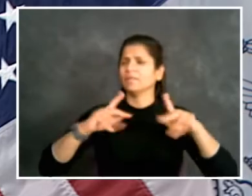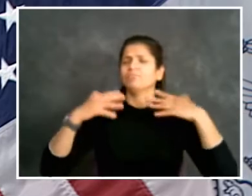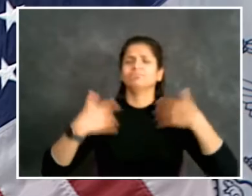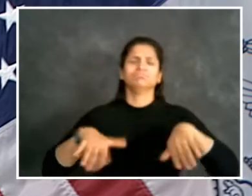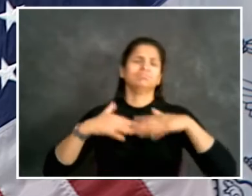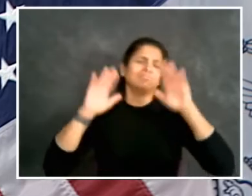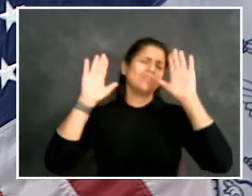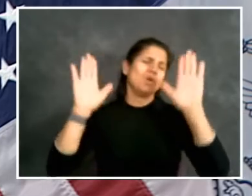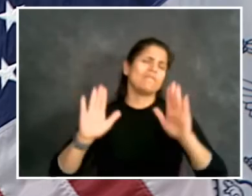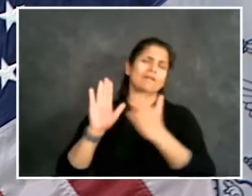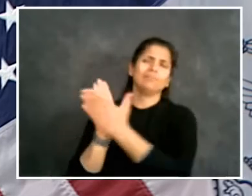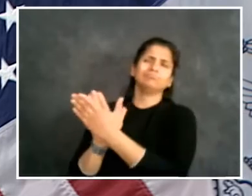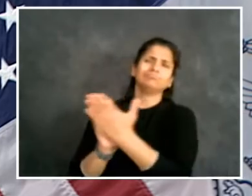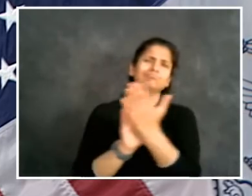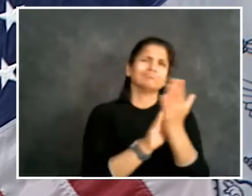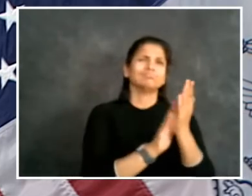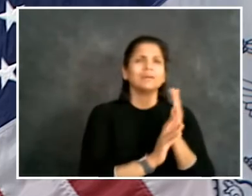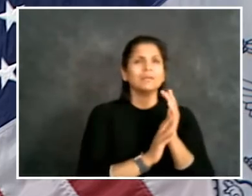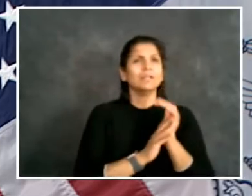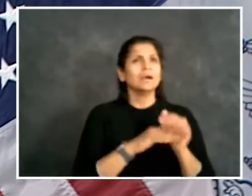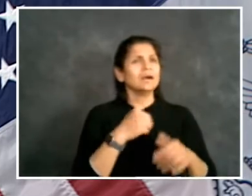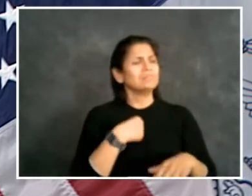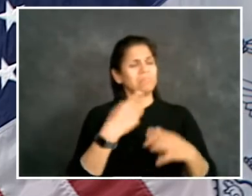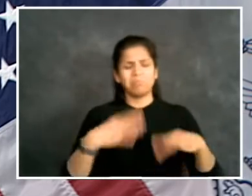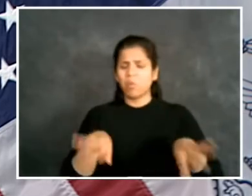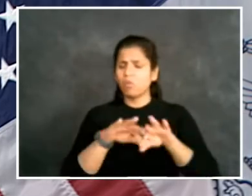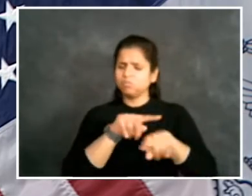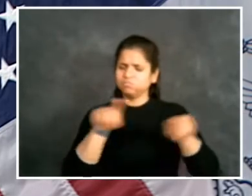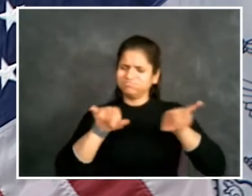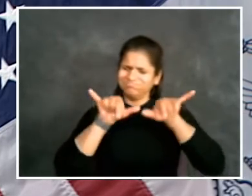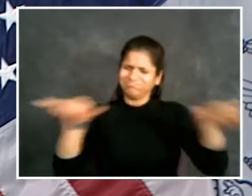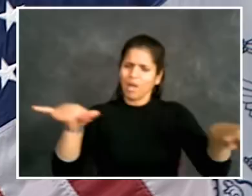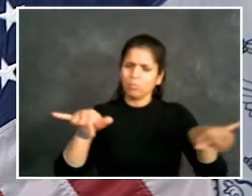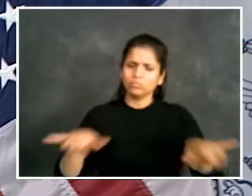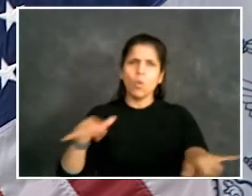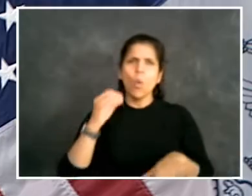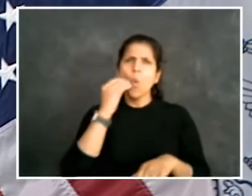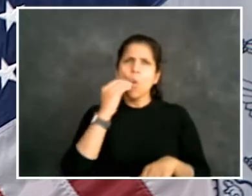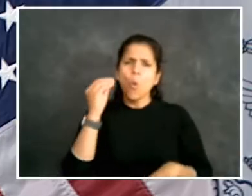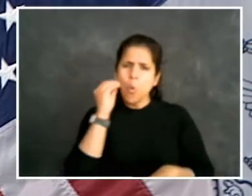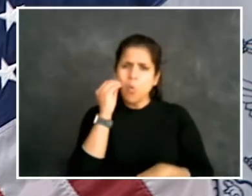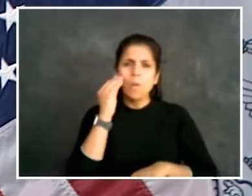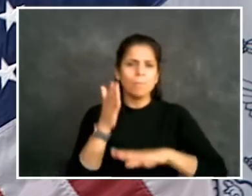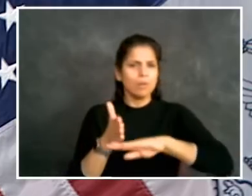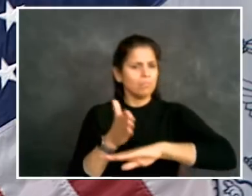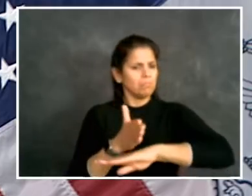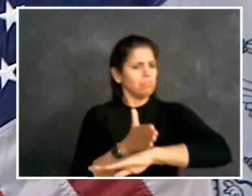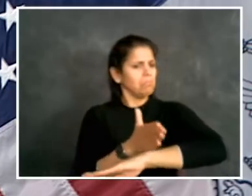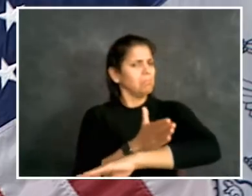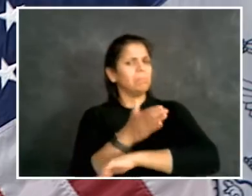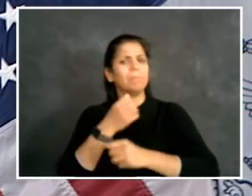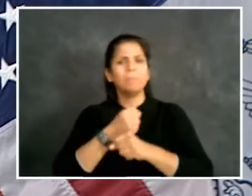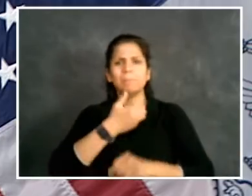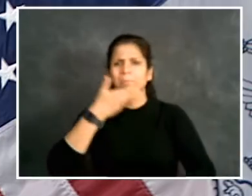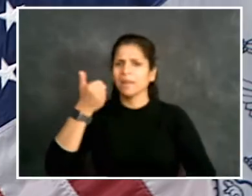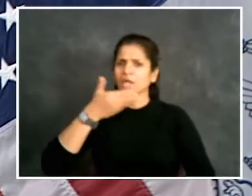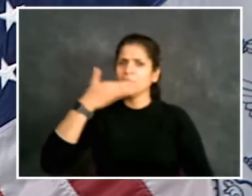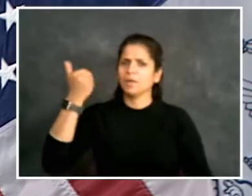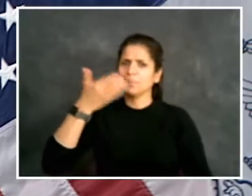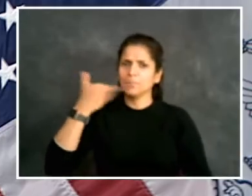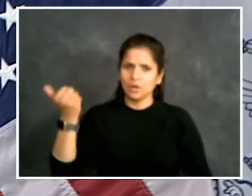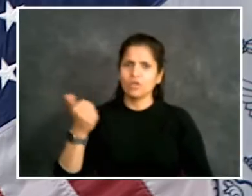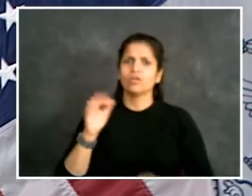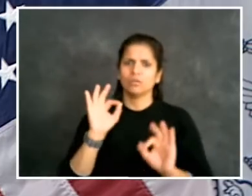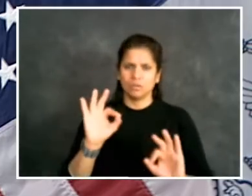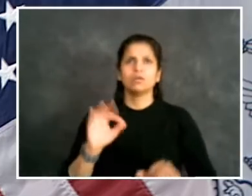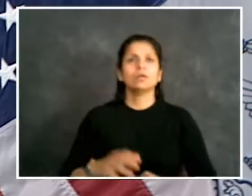do, because the more they do that, the more we beat back the disease, the more we get back to normal. So it's the painful part about fighting our way through